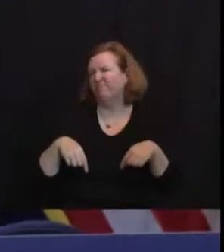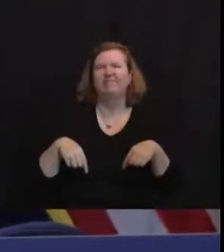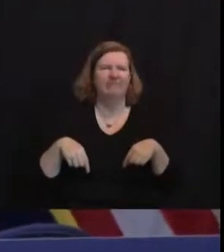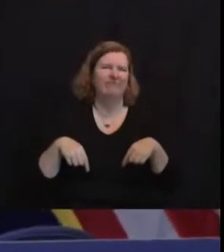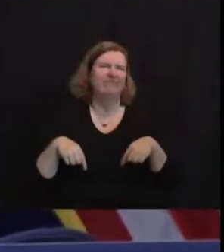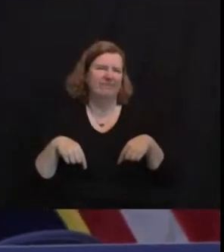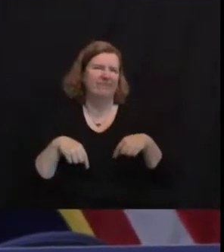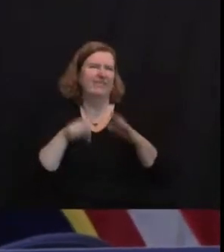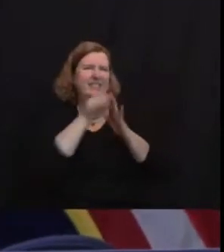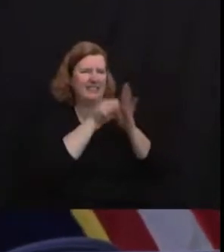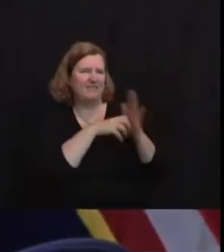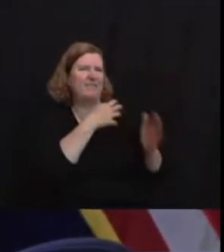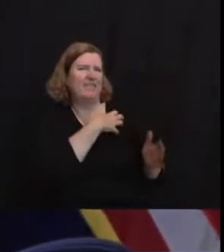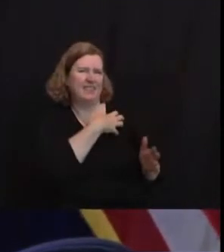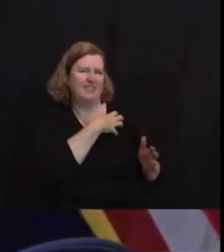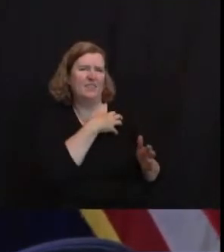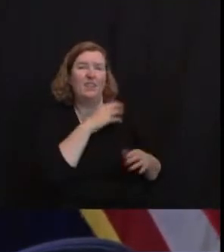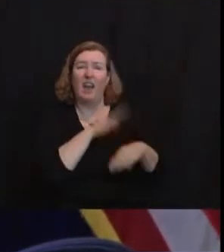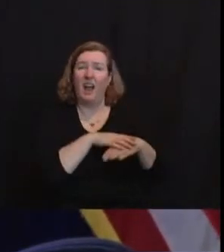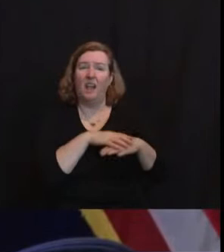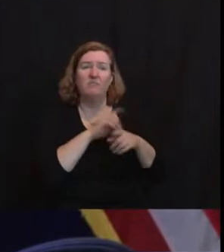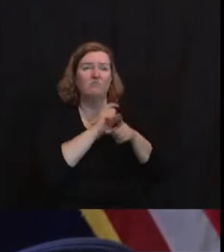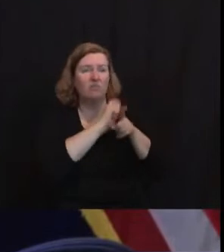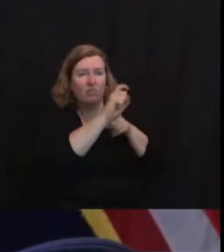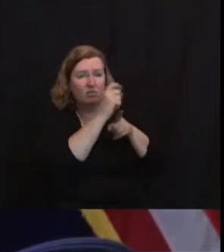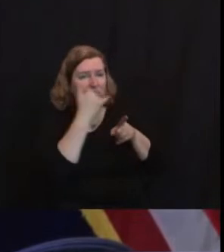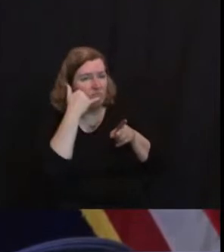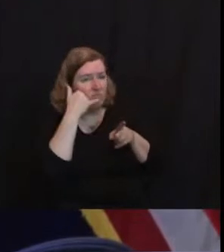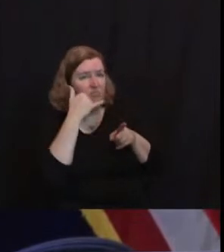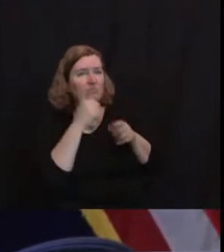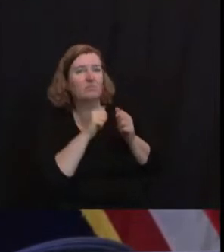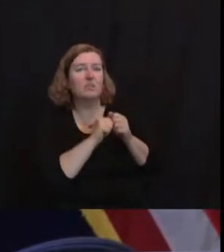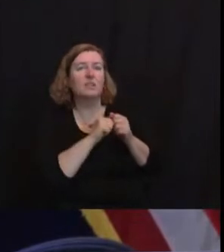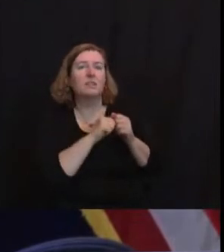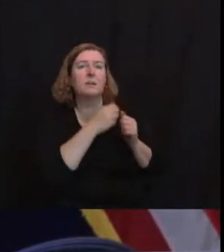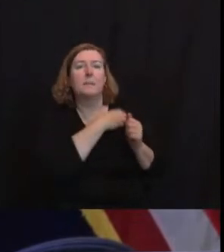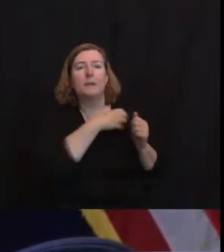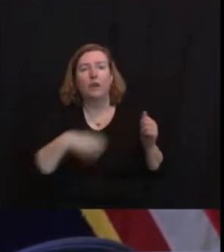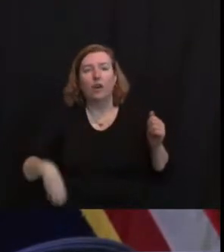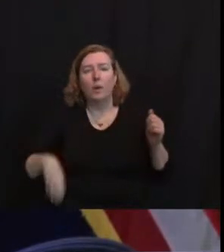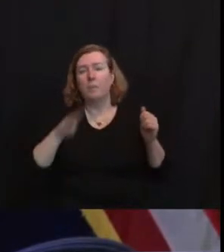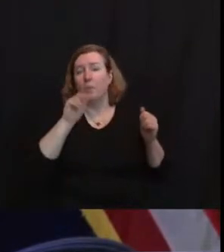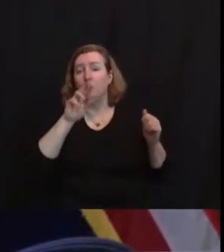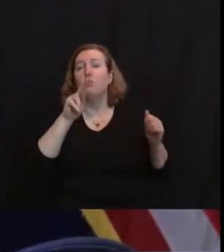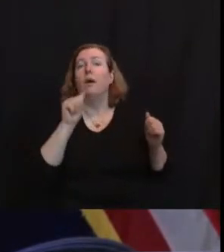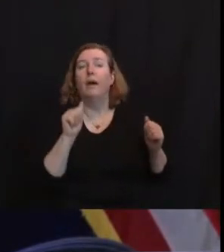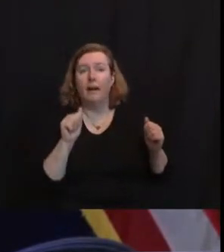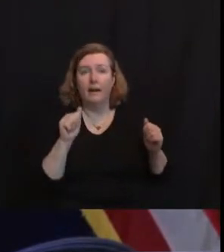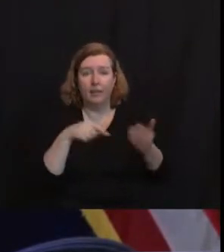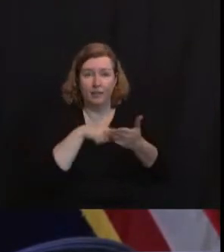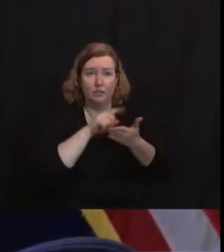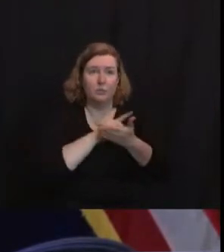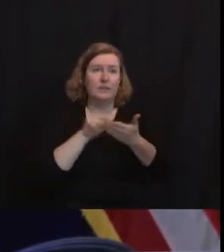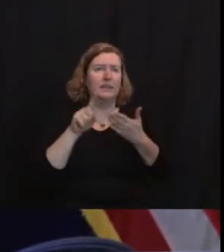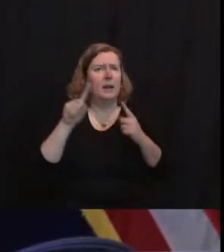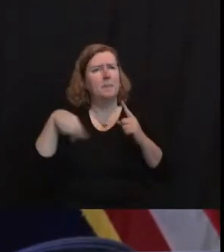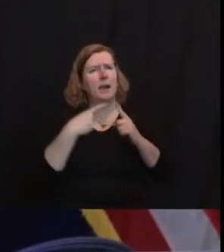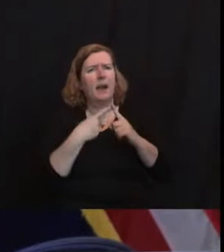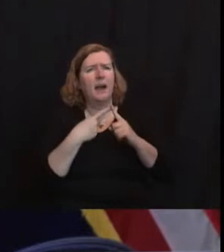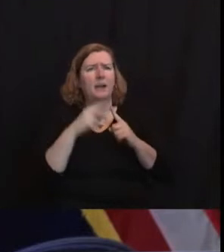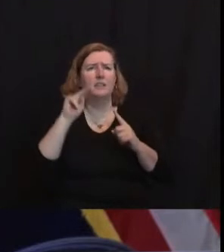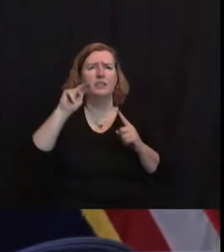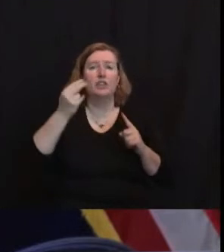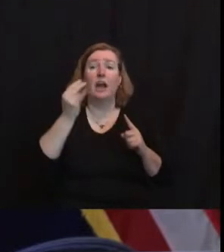Director O'Hara, Reverend Louise Scott Roundtree, just this week, flyers about that NJIT site in 7